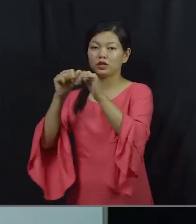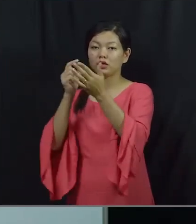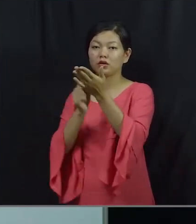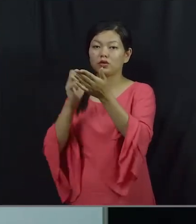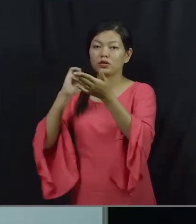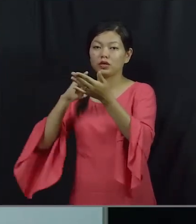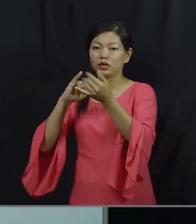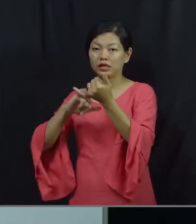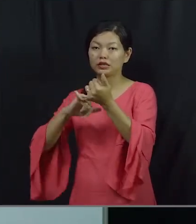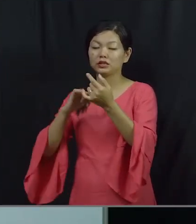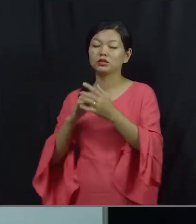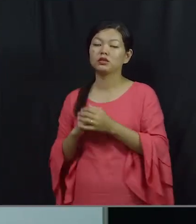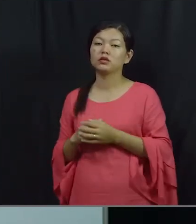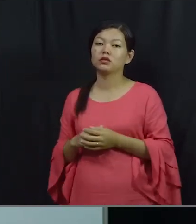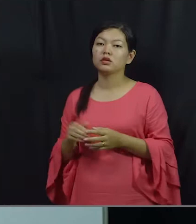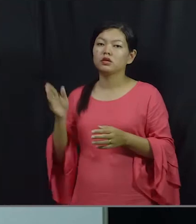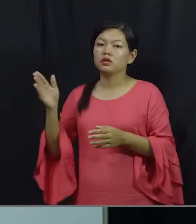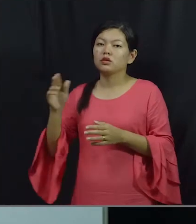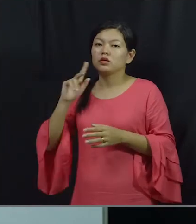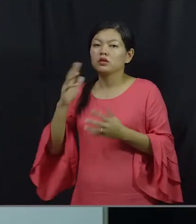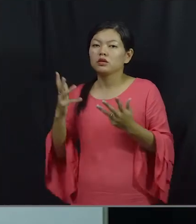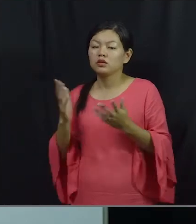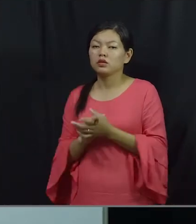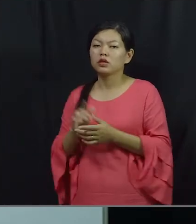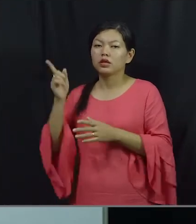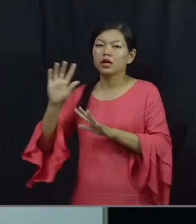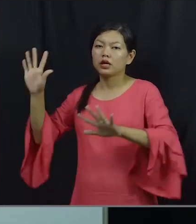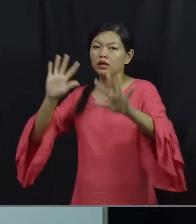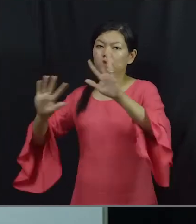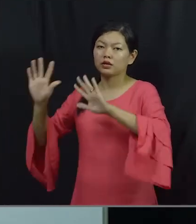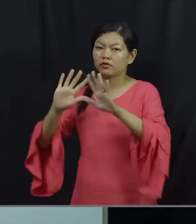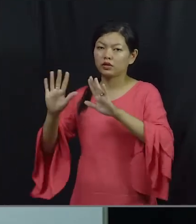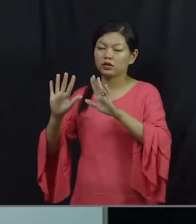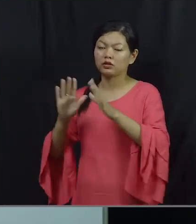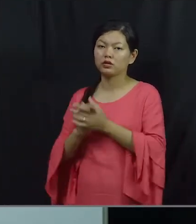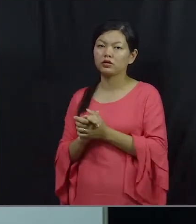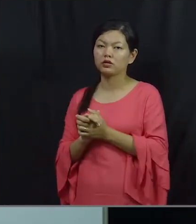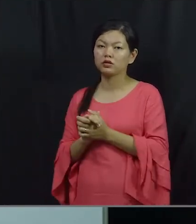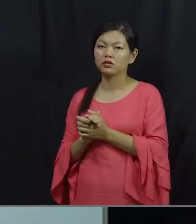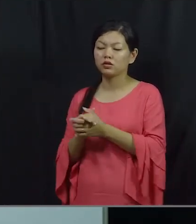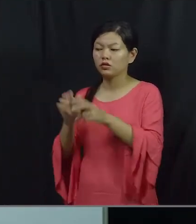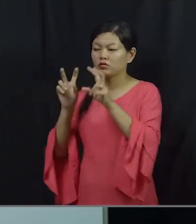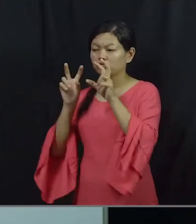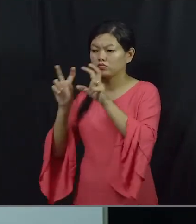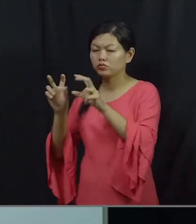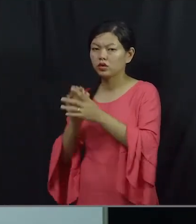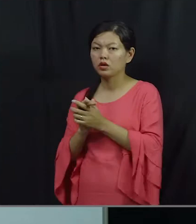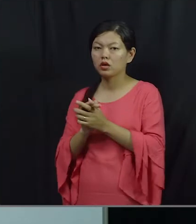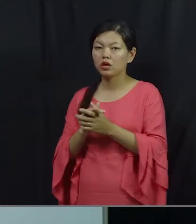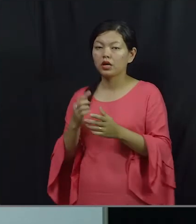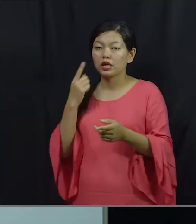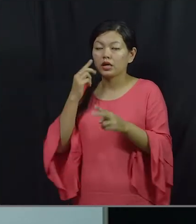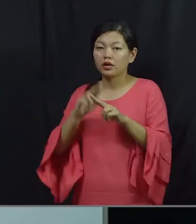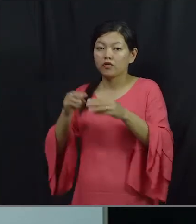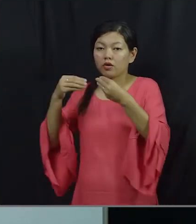auxiliaries to trade refers to those activities which are undertaken to overcome the hurdles or the